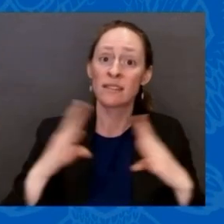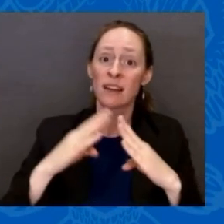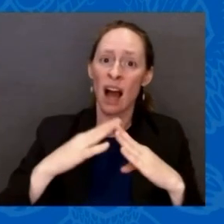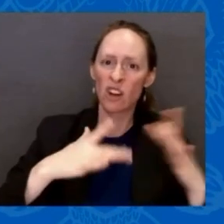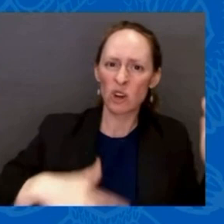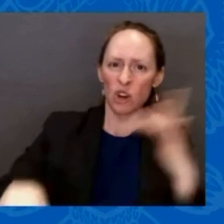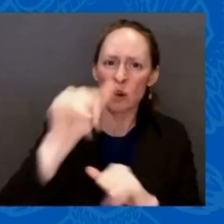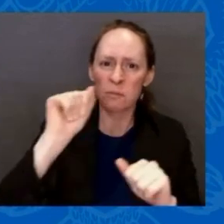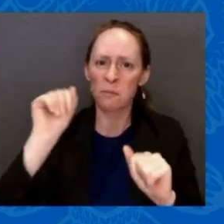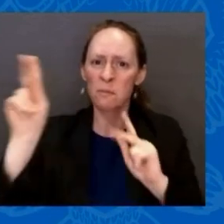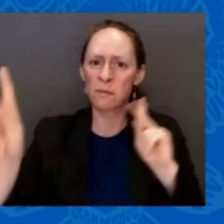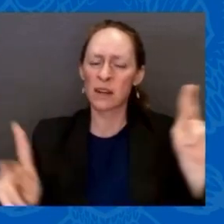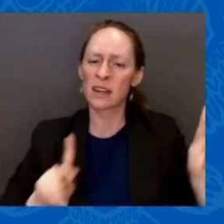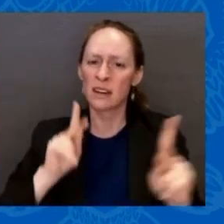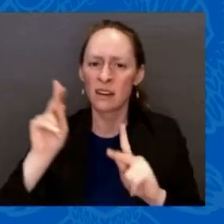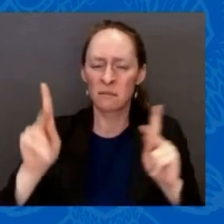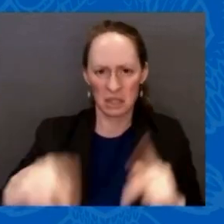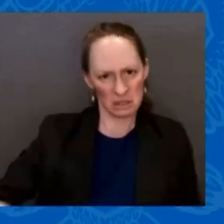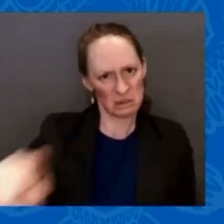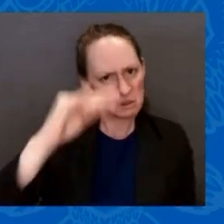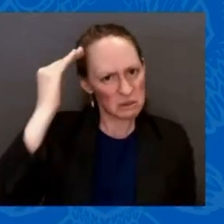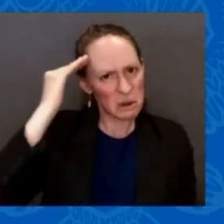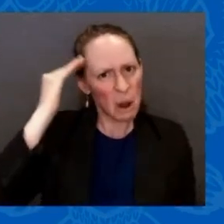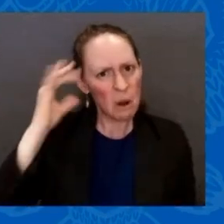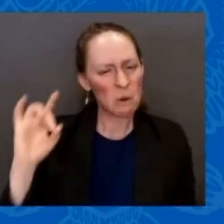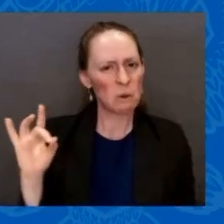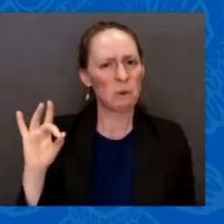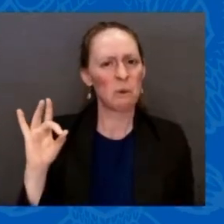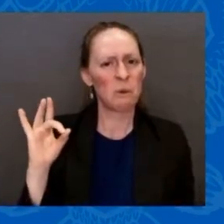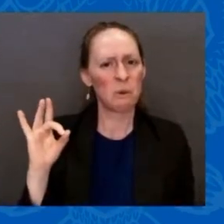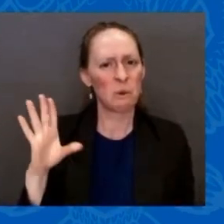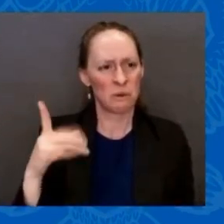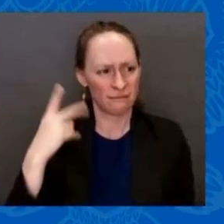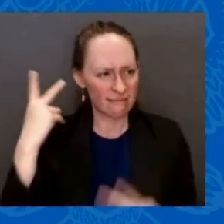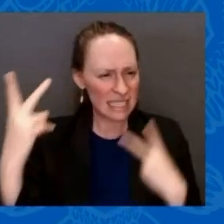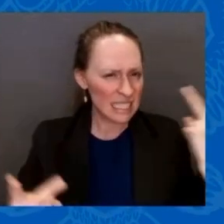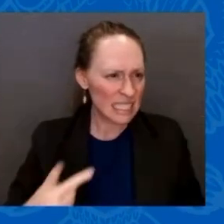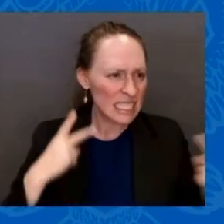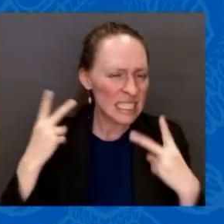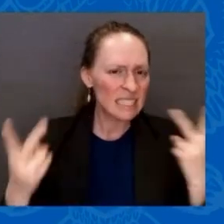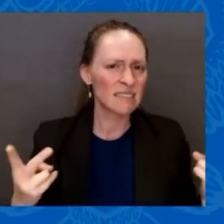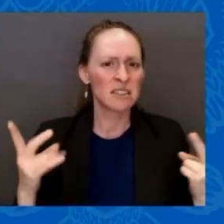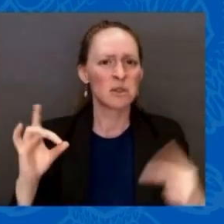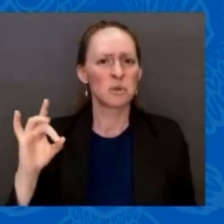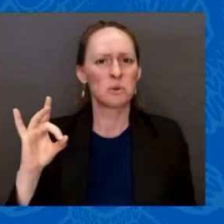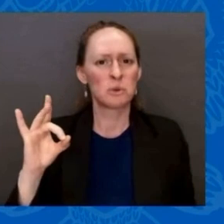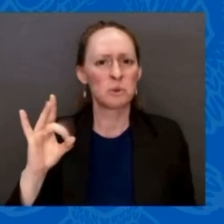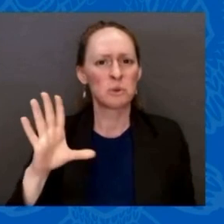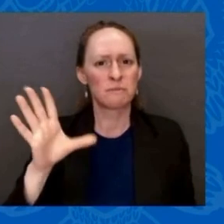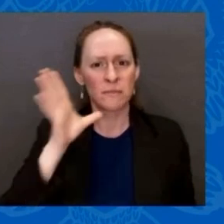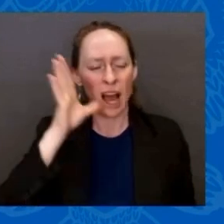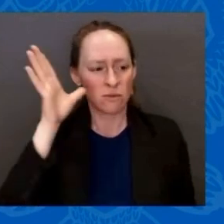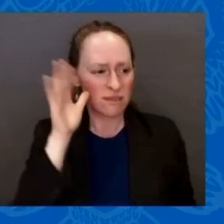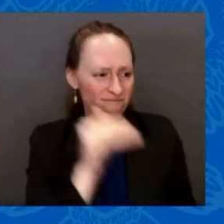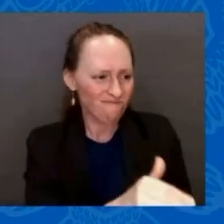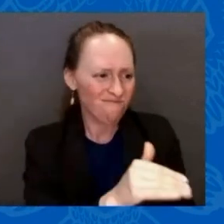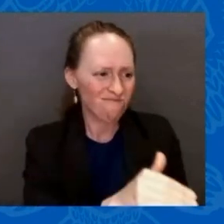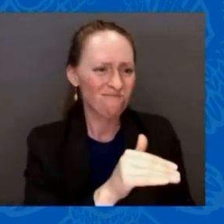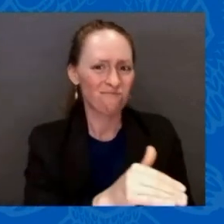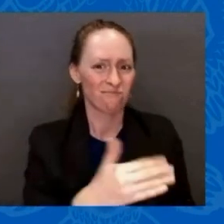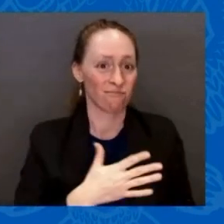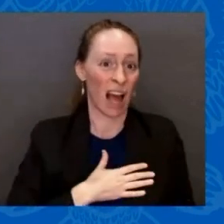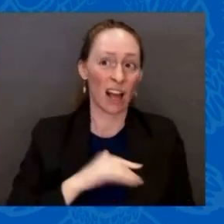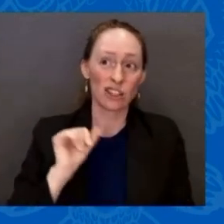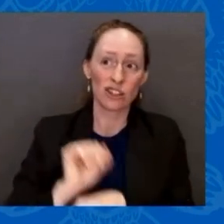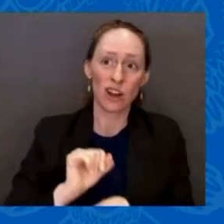people tell you this, had to say to their children, honey, I lost my job. We can't live here anymore. We got to move.